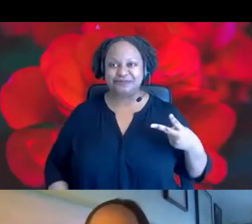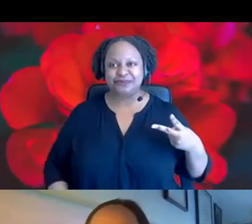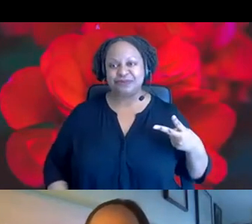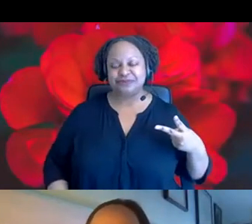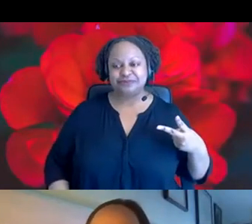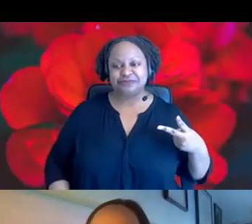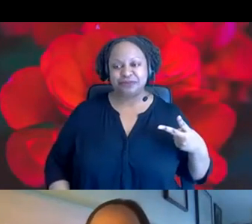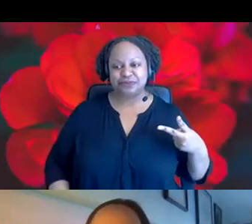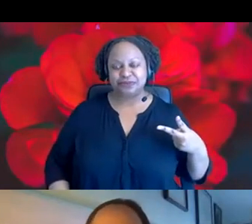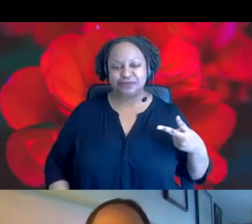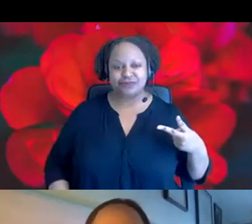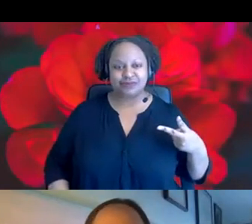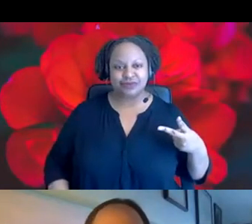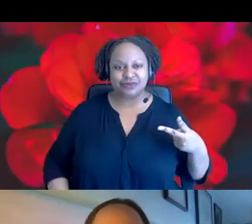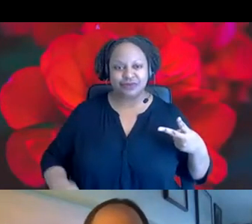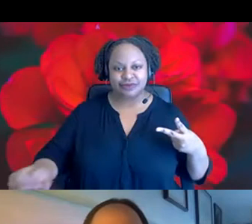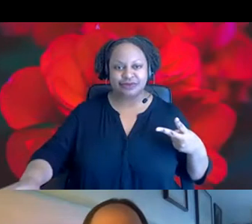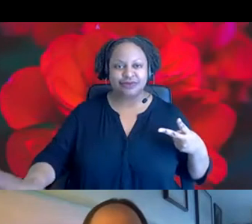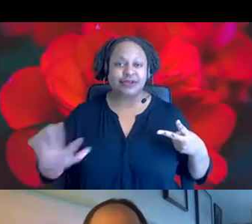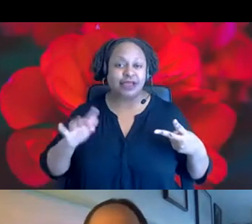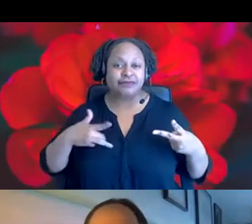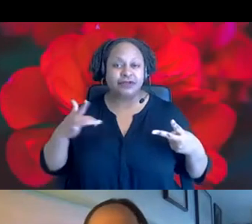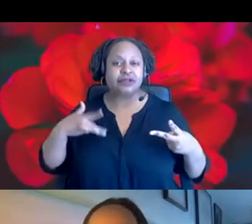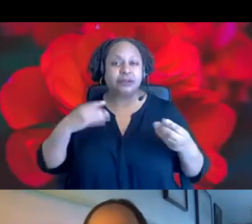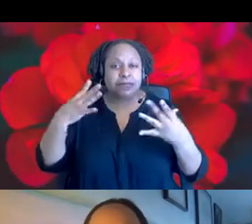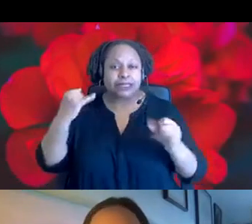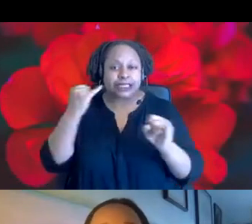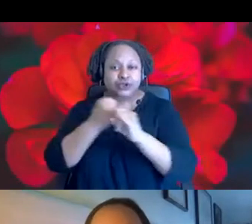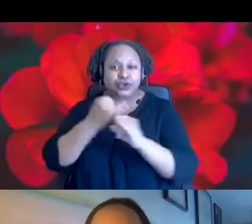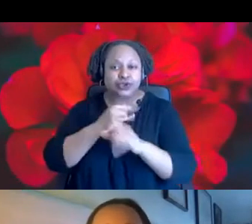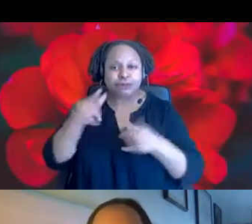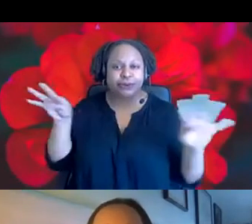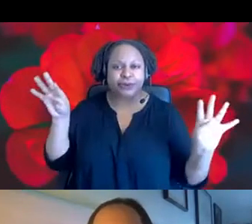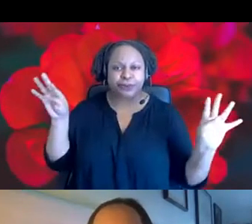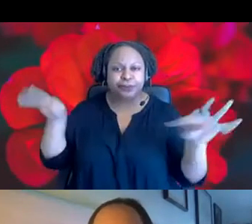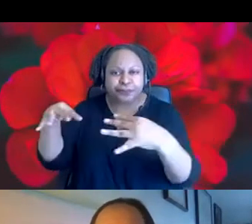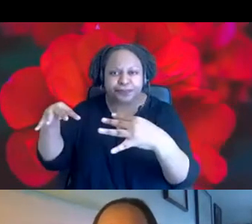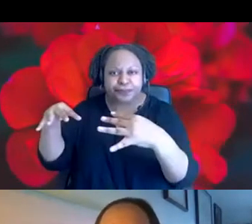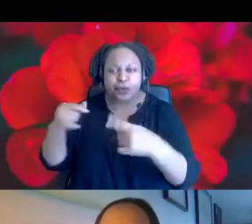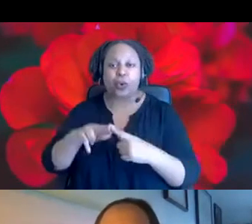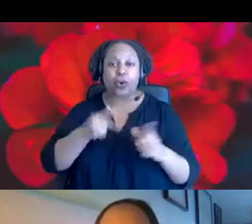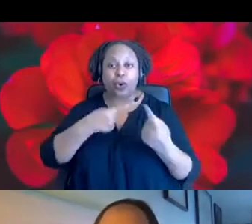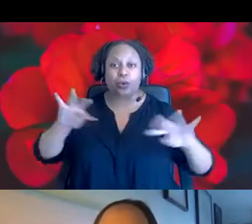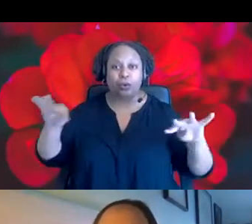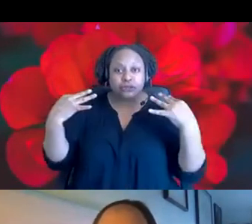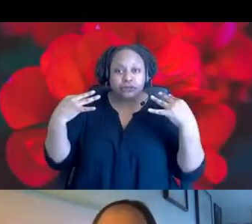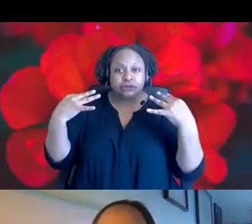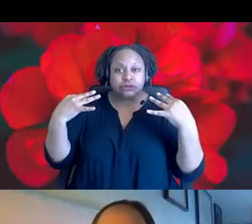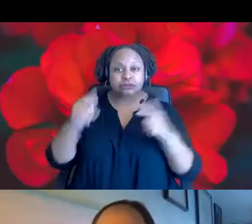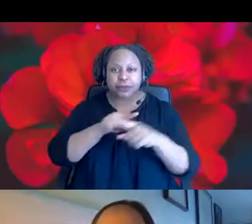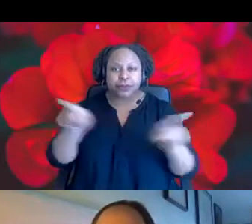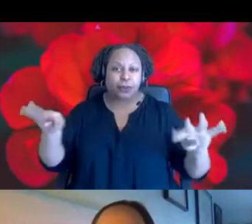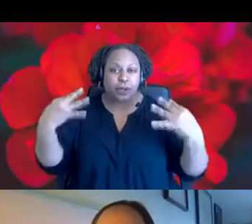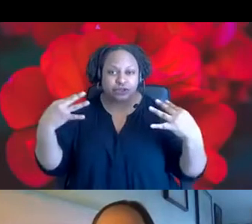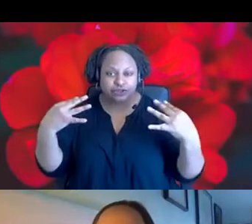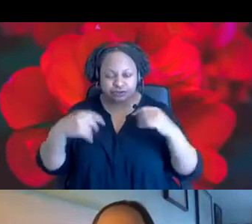institutions are also under a microscope right now, and like, we're being watched. Which institution